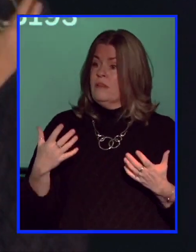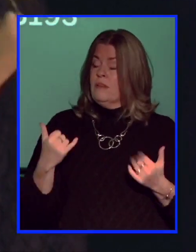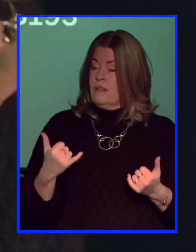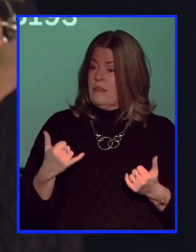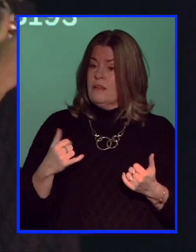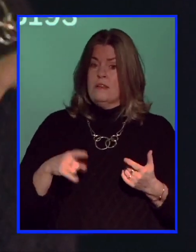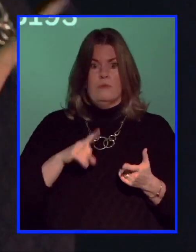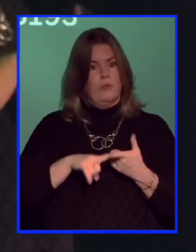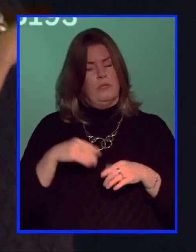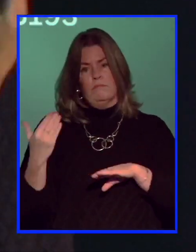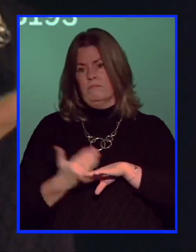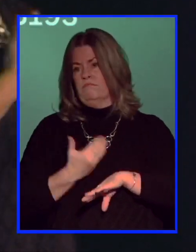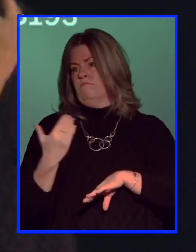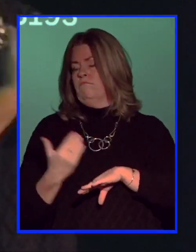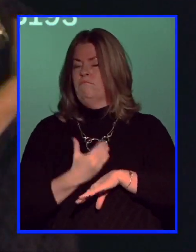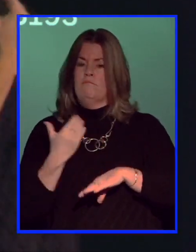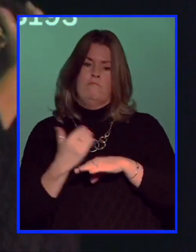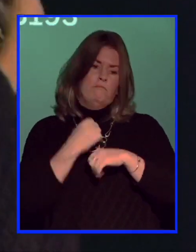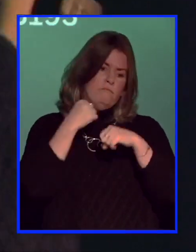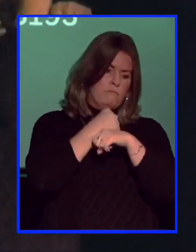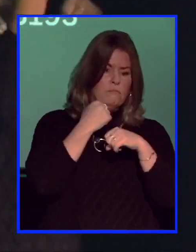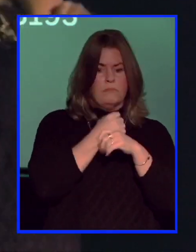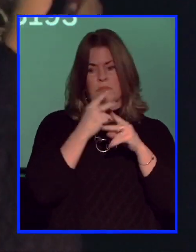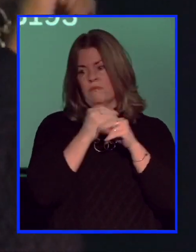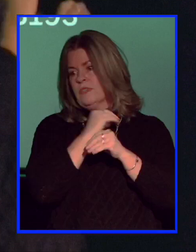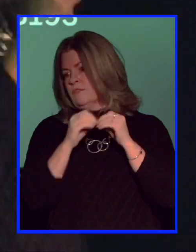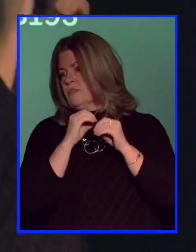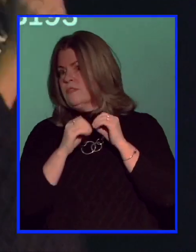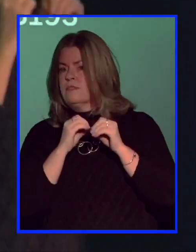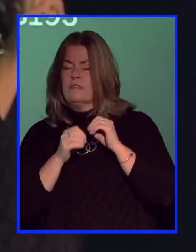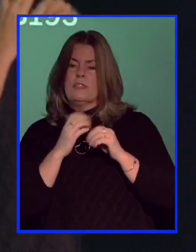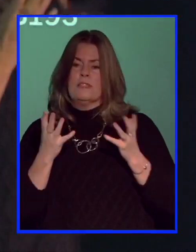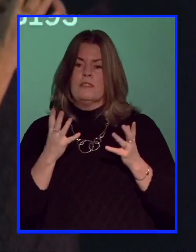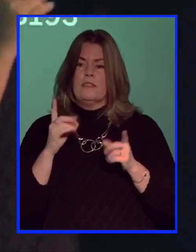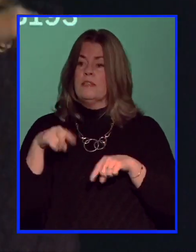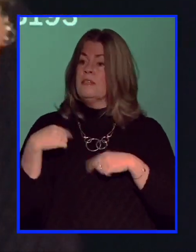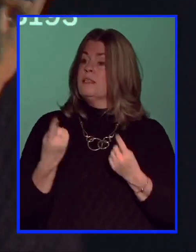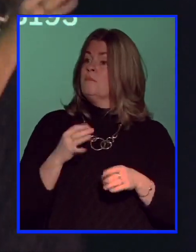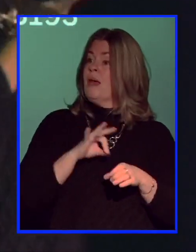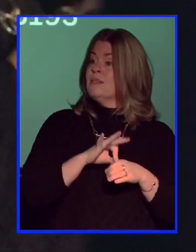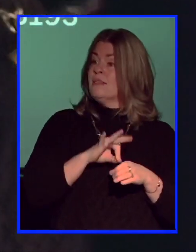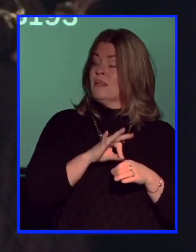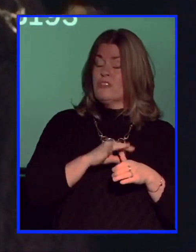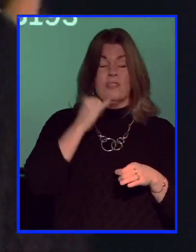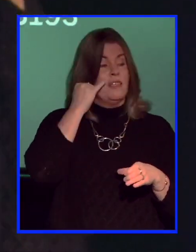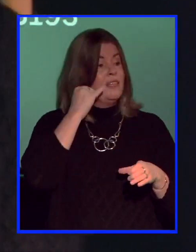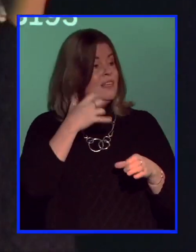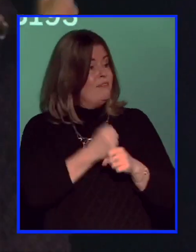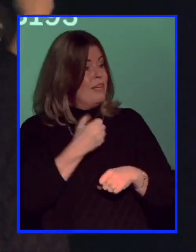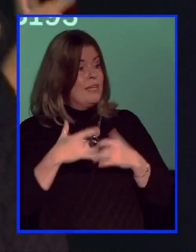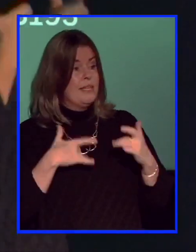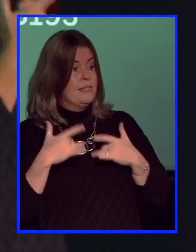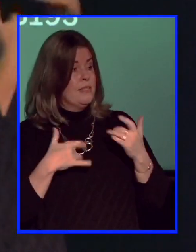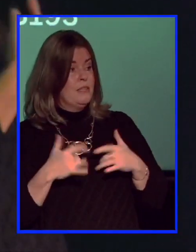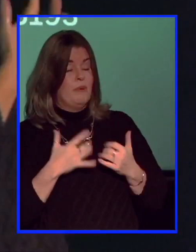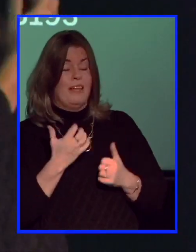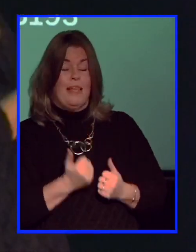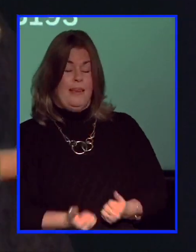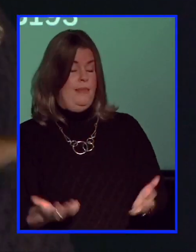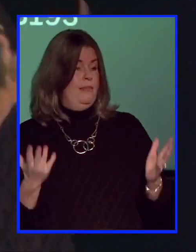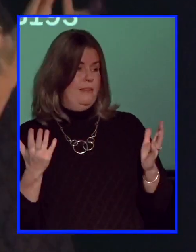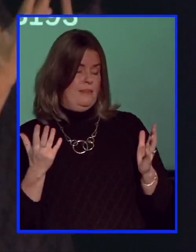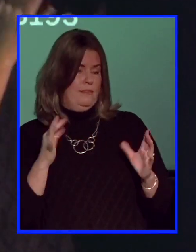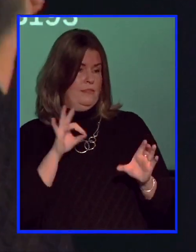the House back together. In this past election, if I get excited about anything in the outcome of the